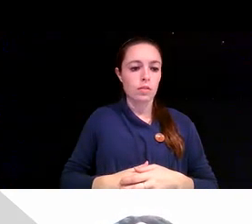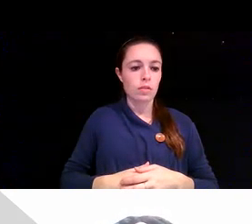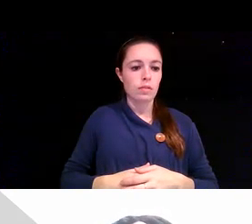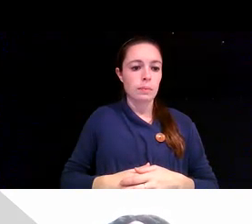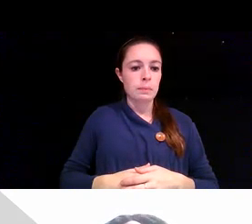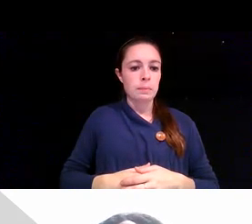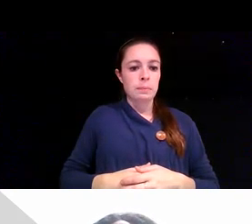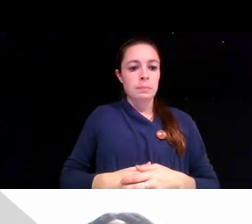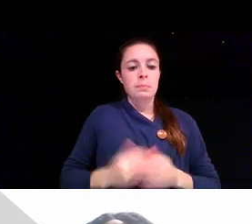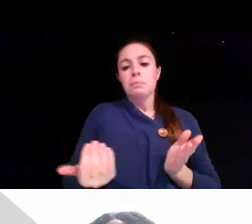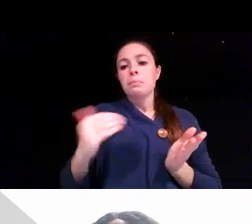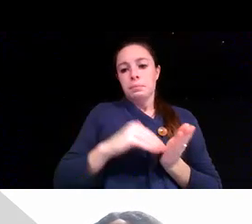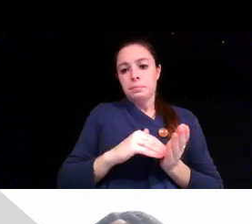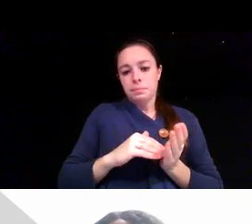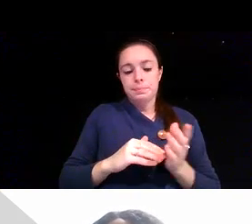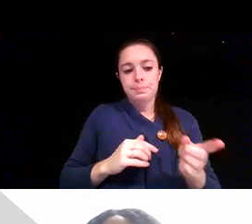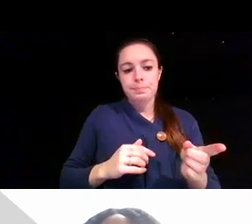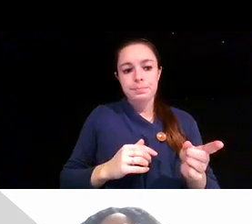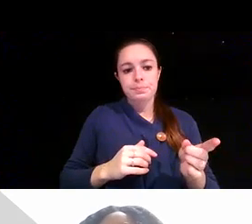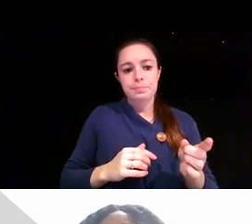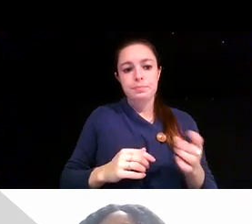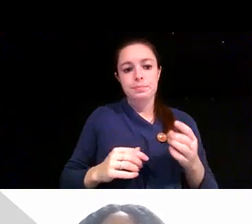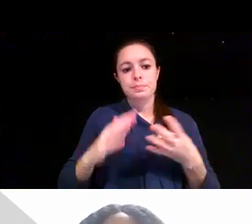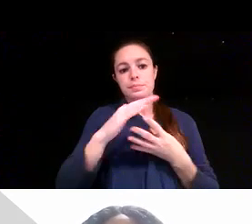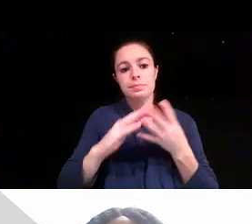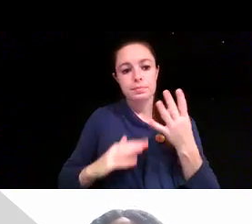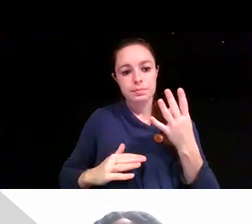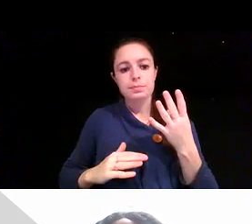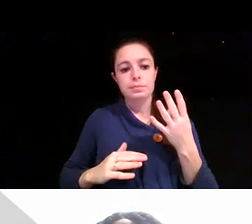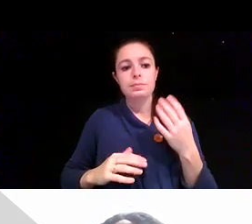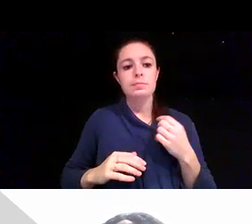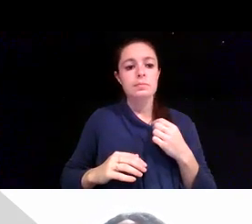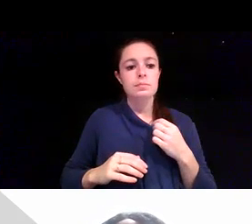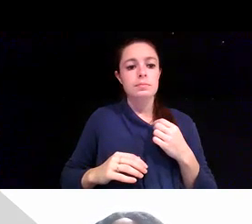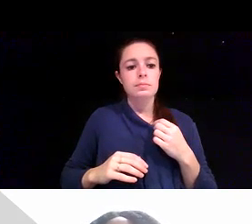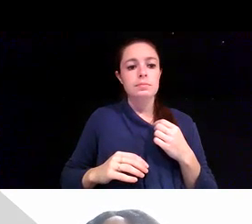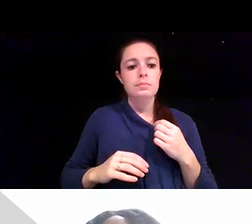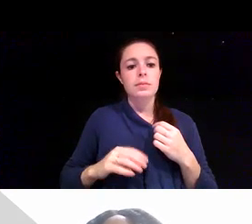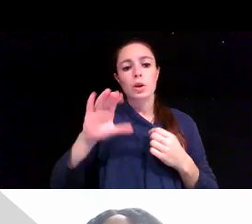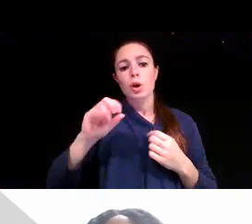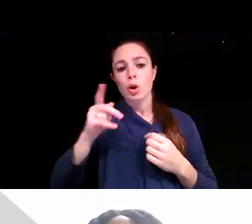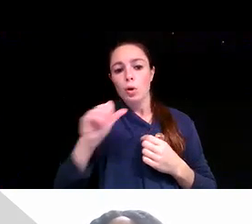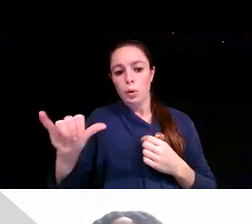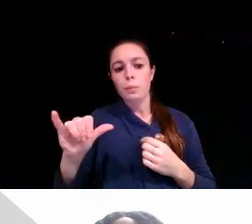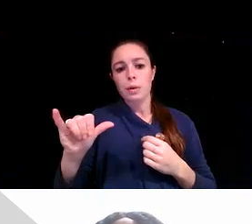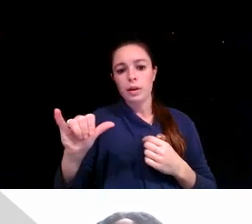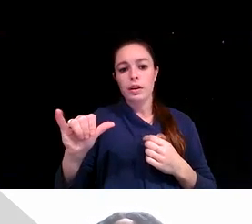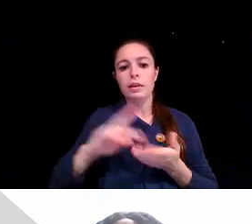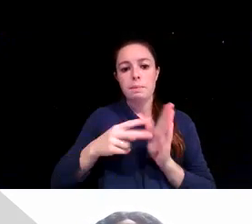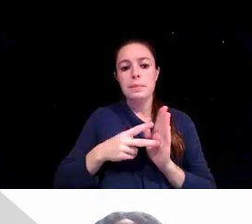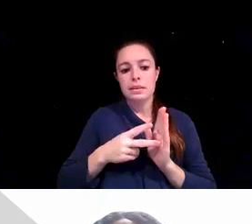And like I said earlier, there are co-pays under the Essential Plan. Co-pay is part of